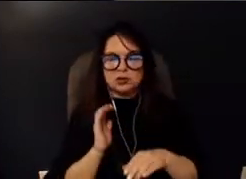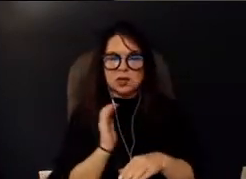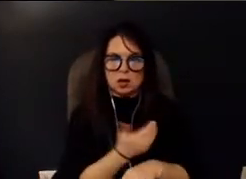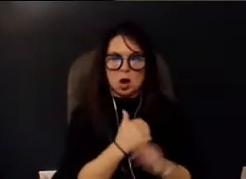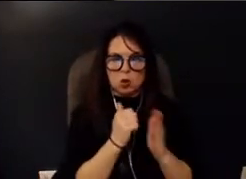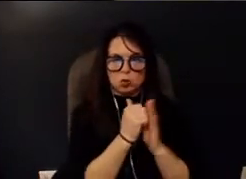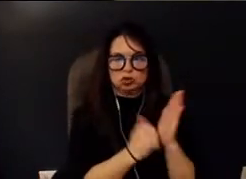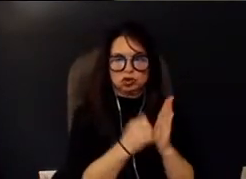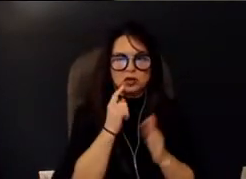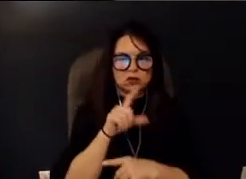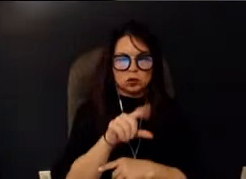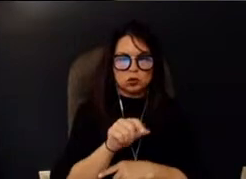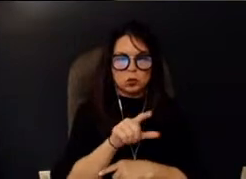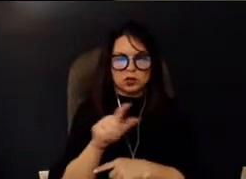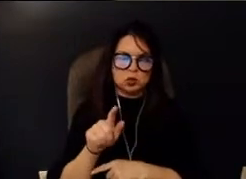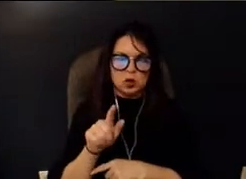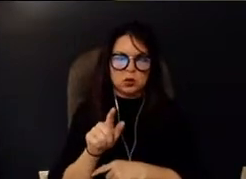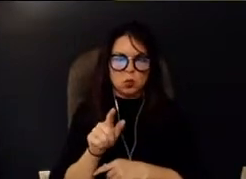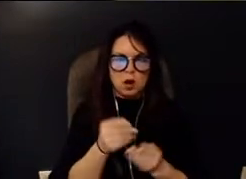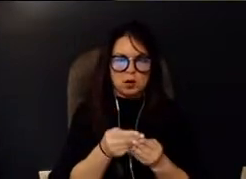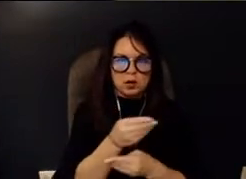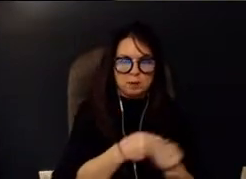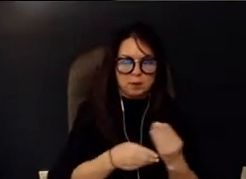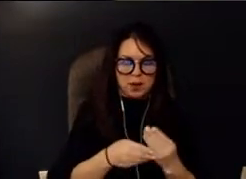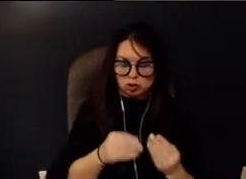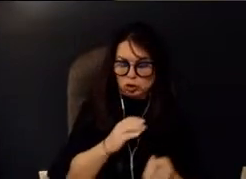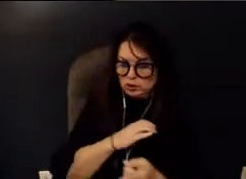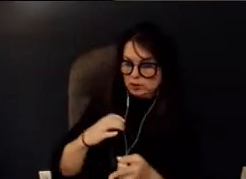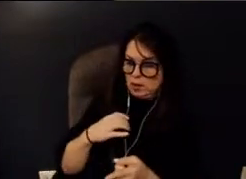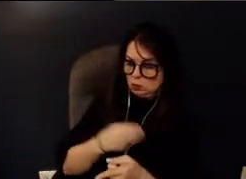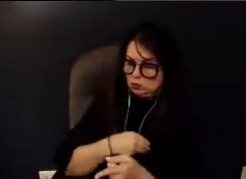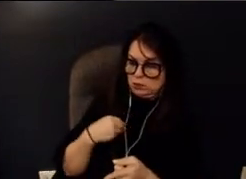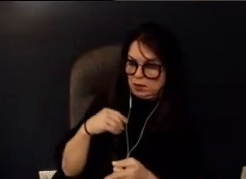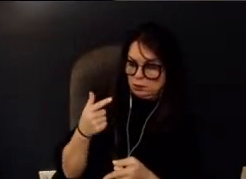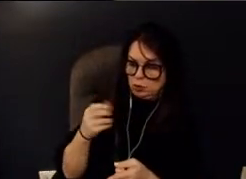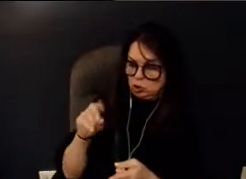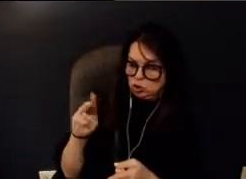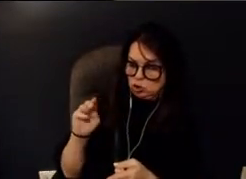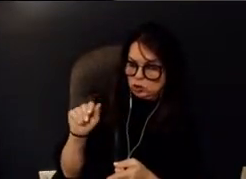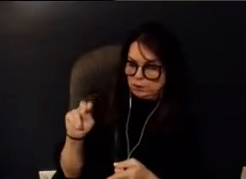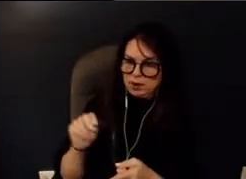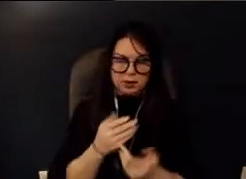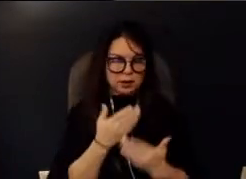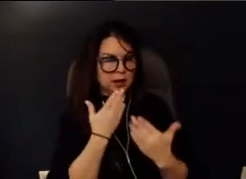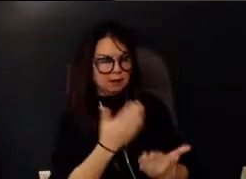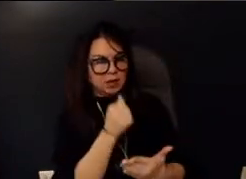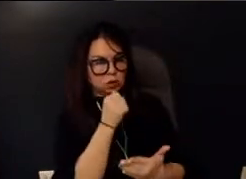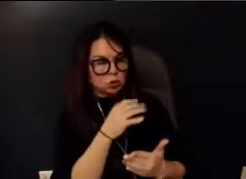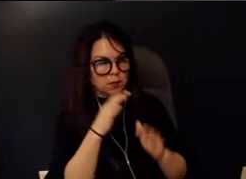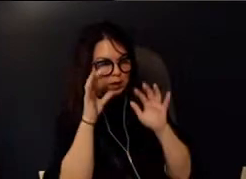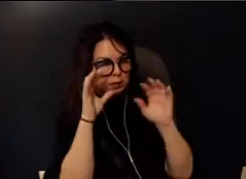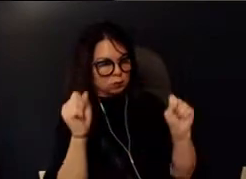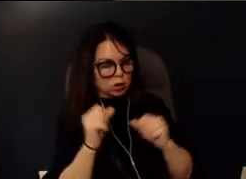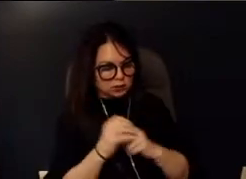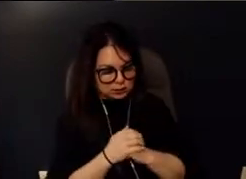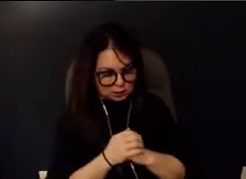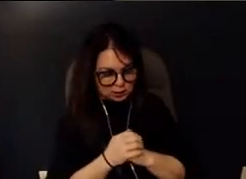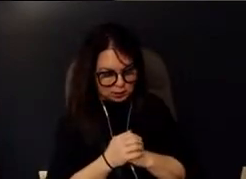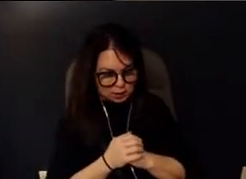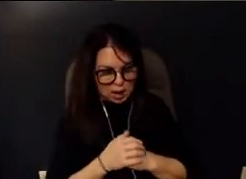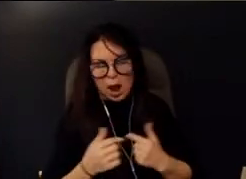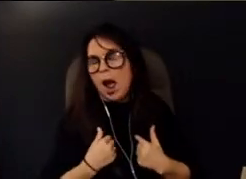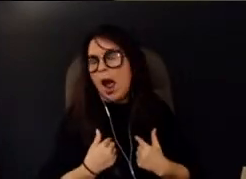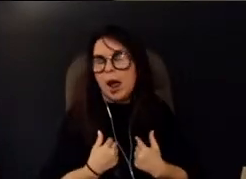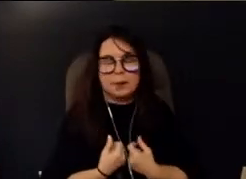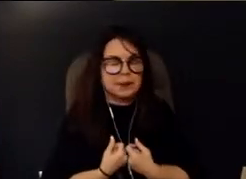Councilmember Goodman. Thank you, Madam President. I just and I'm as exhausted as anybody, I want